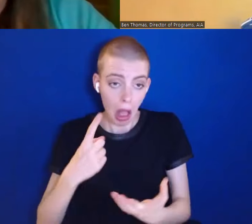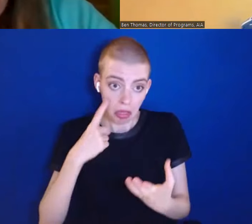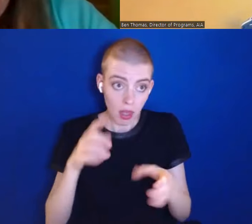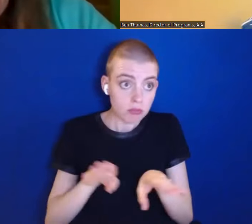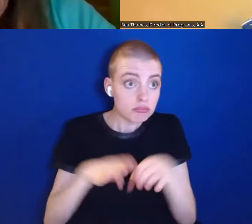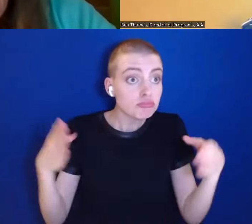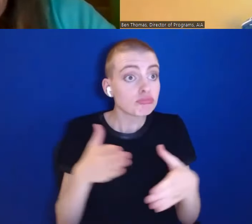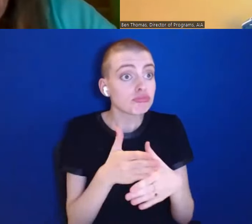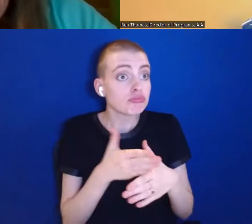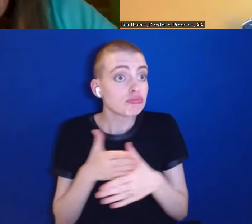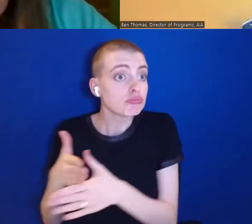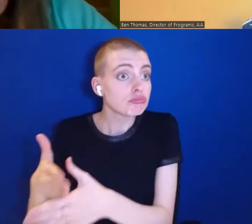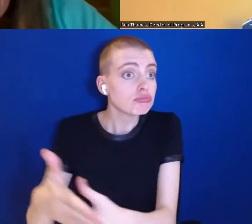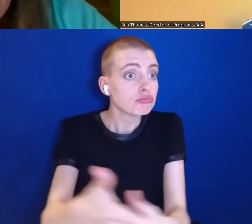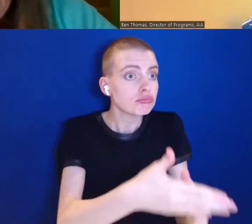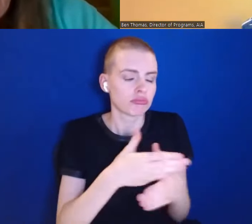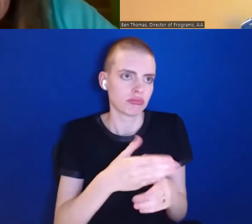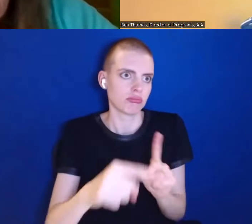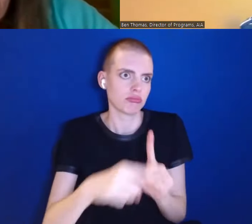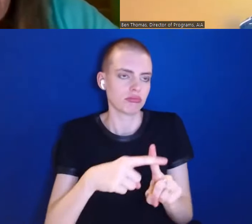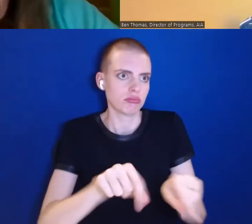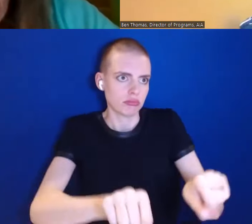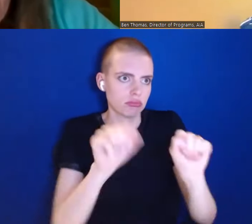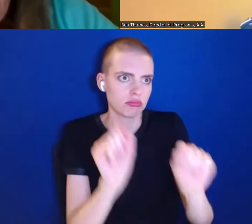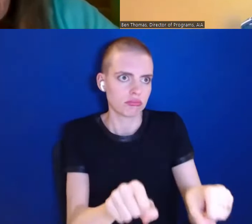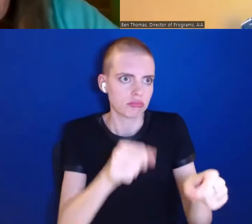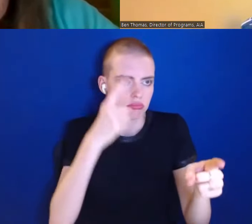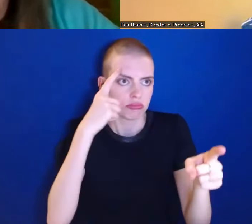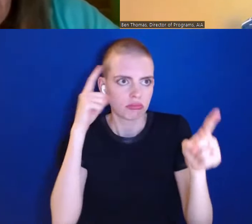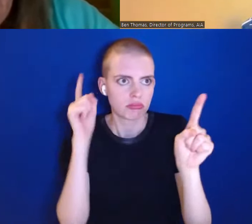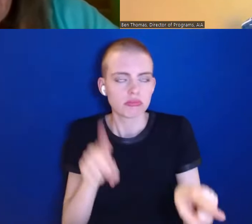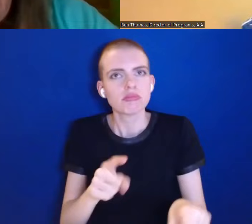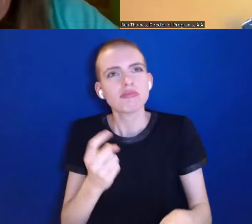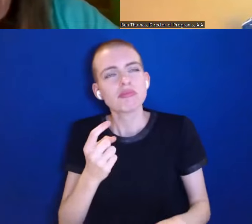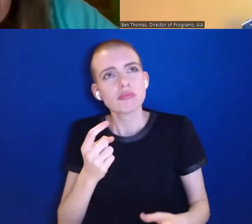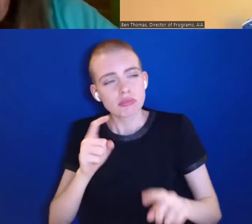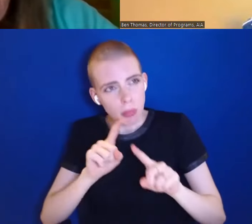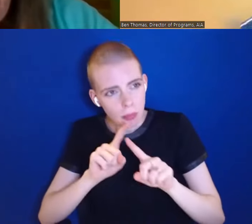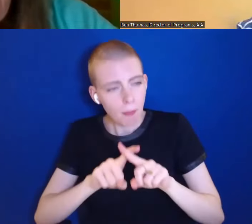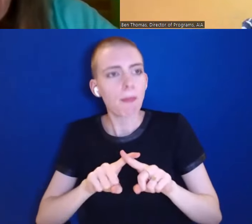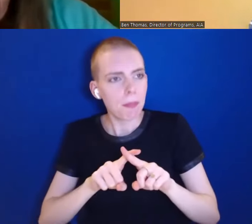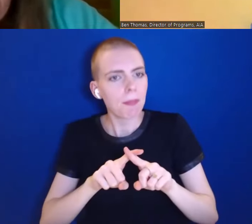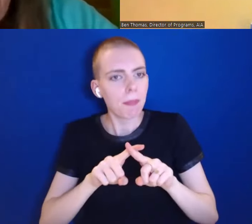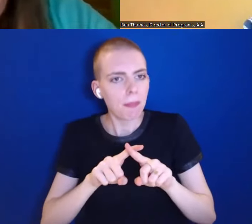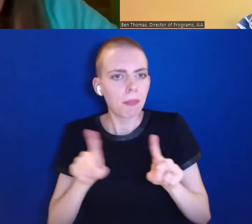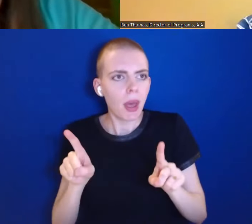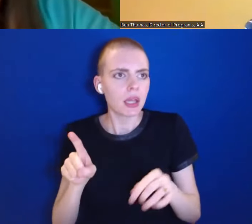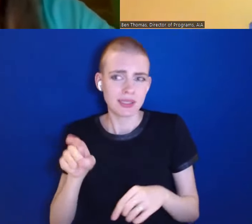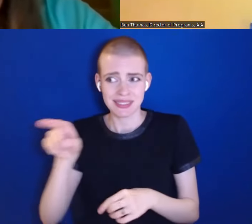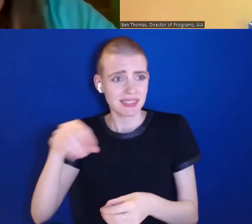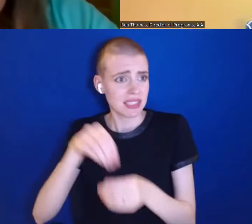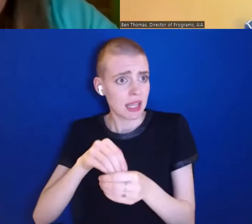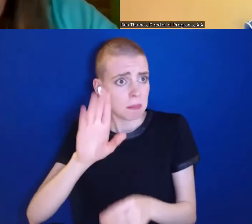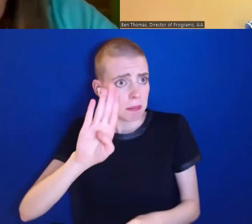very good thing, but certainly we certainly go to efforts in Belize to